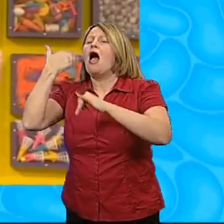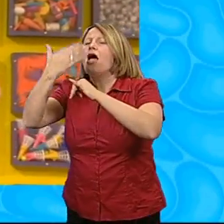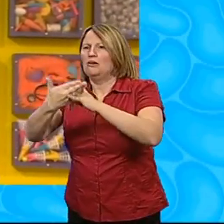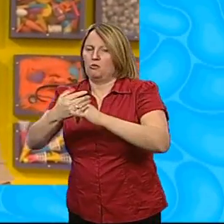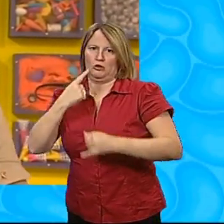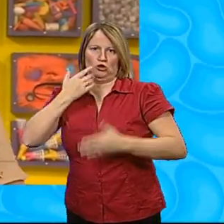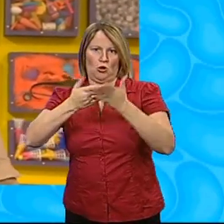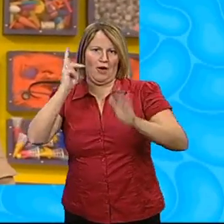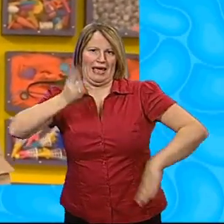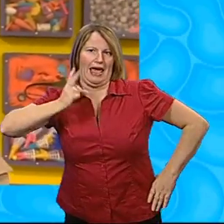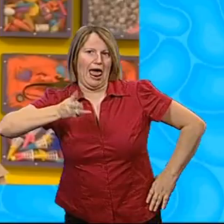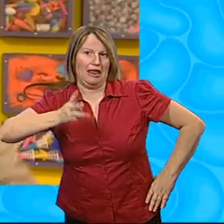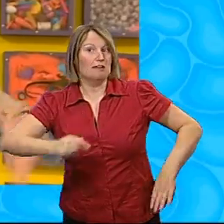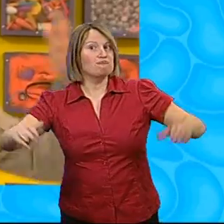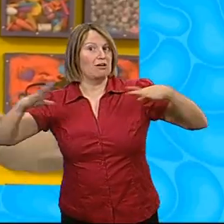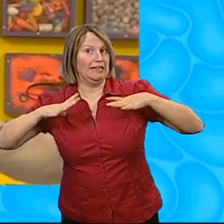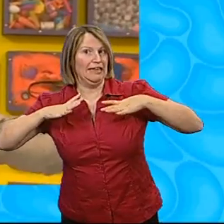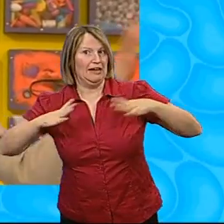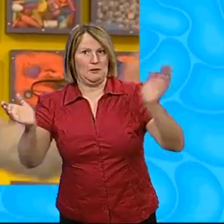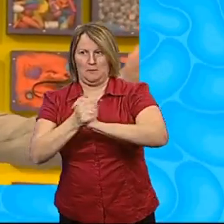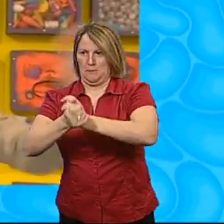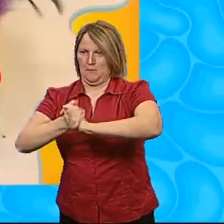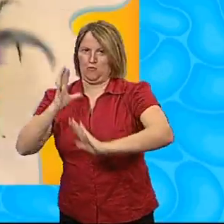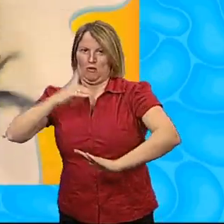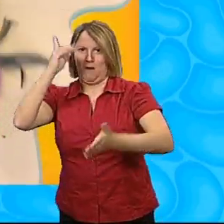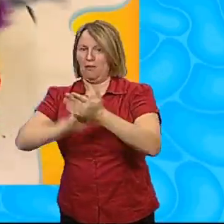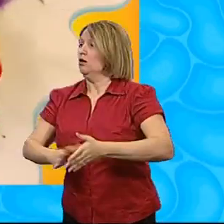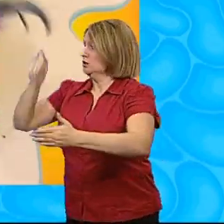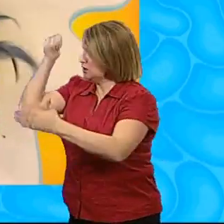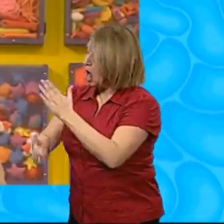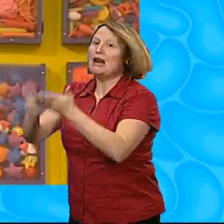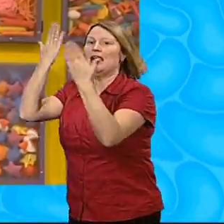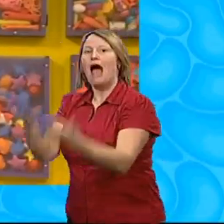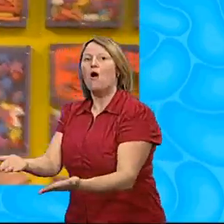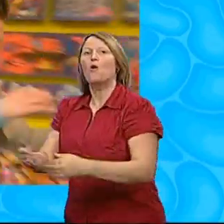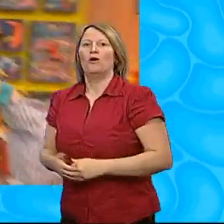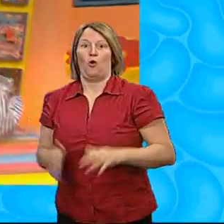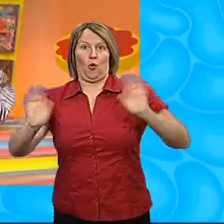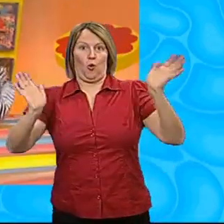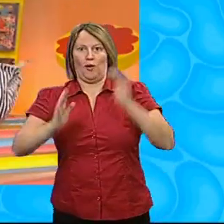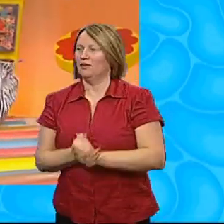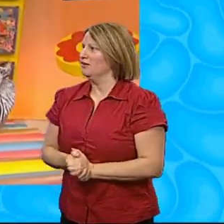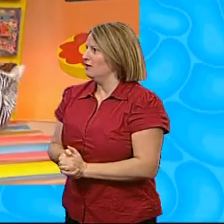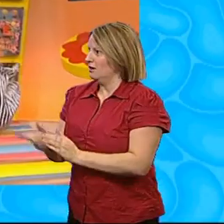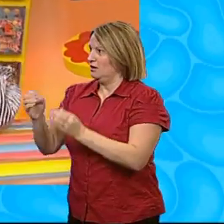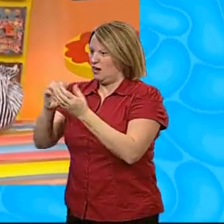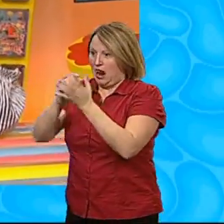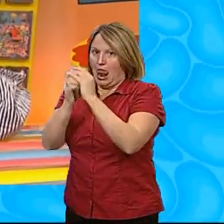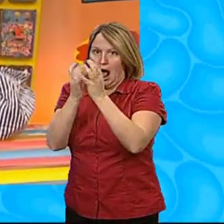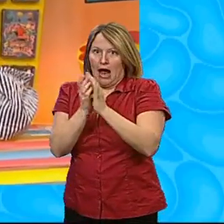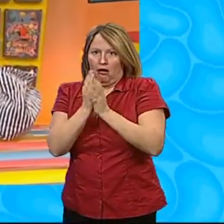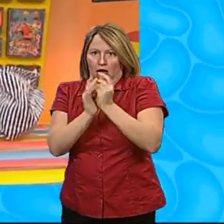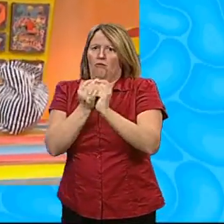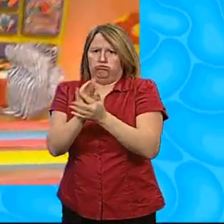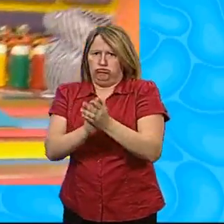at the end. Are you ready? Let's make it in a minute! Start the clock! Right, get a lump of clay and